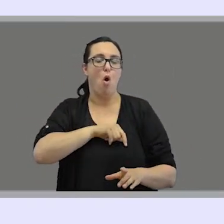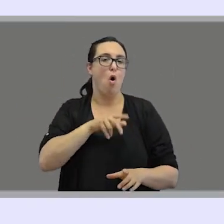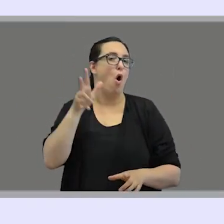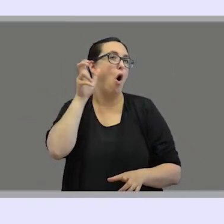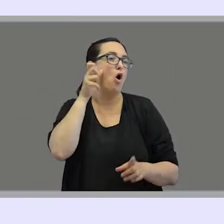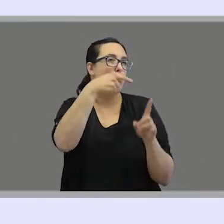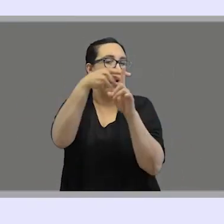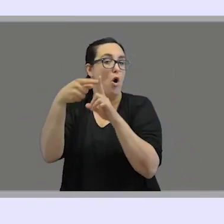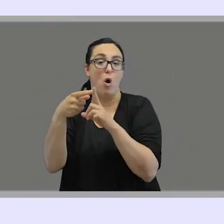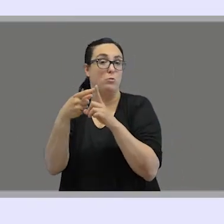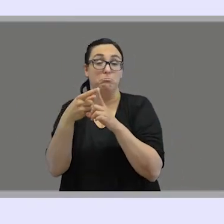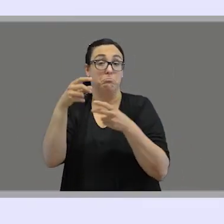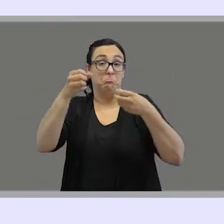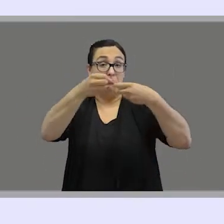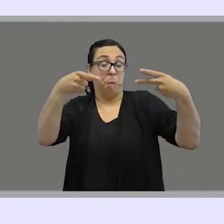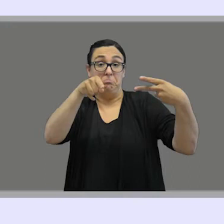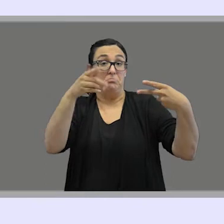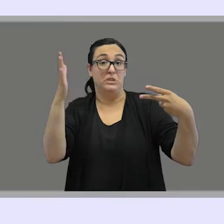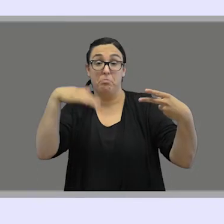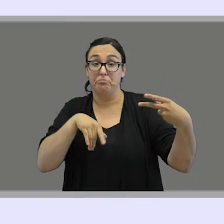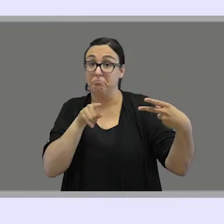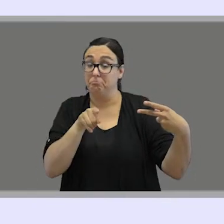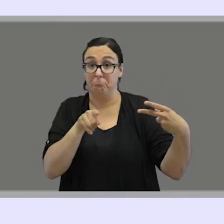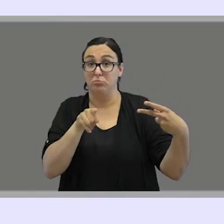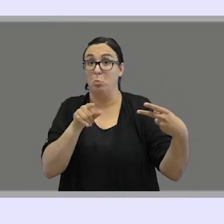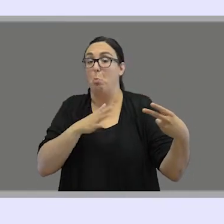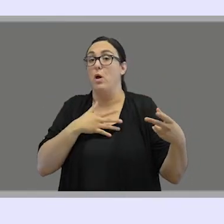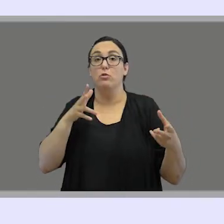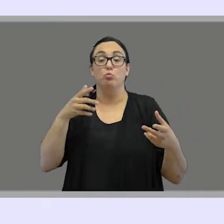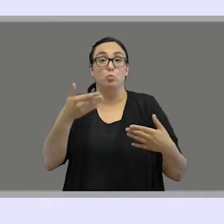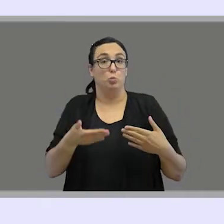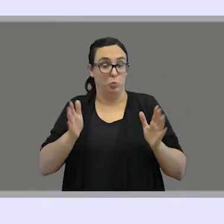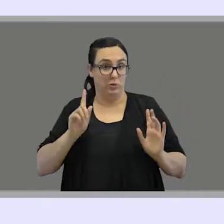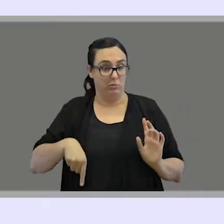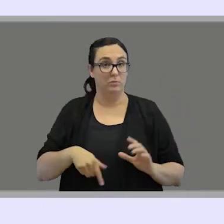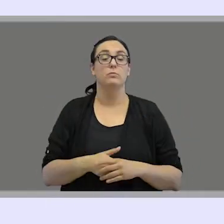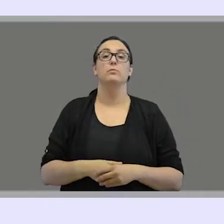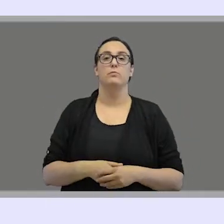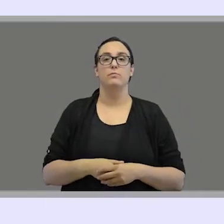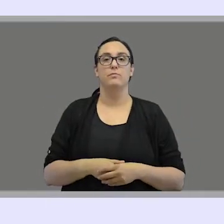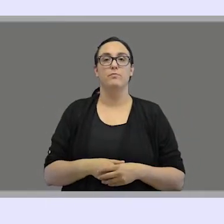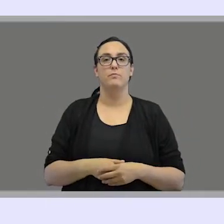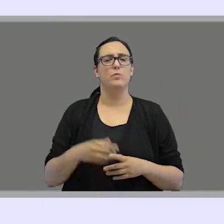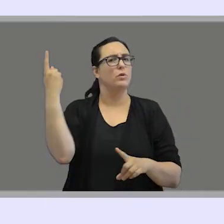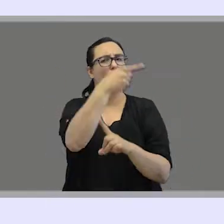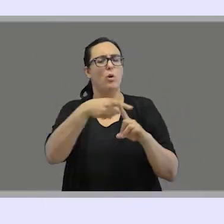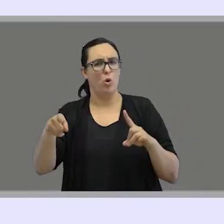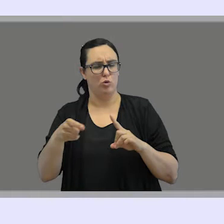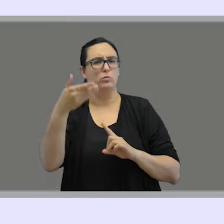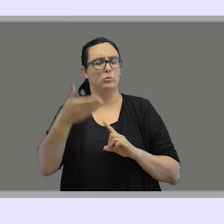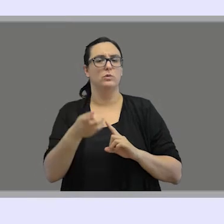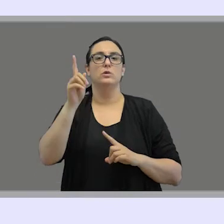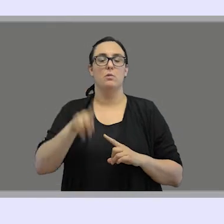other audio information that is relevant to the media. Also, very importantly,